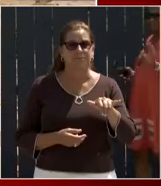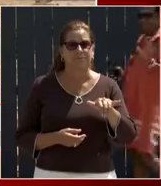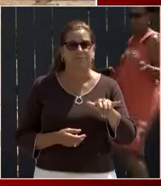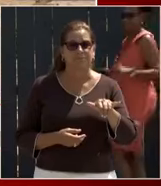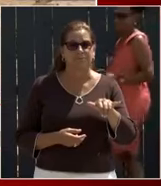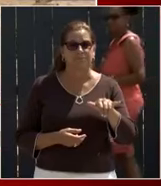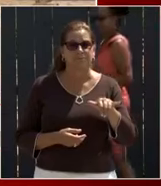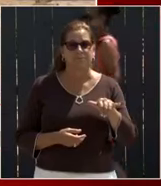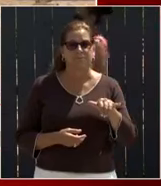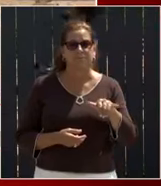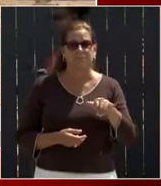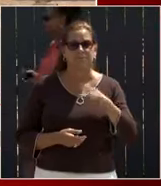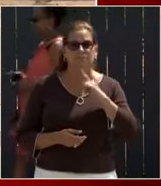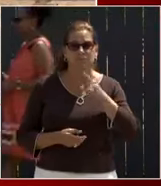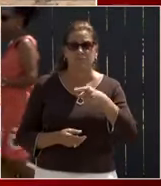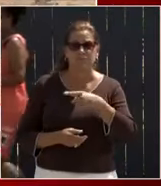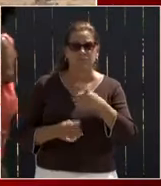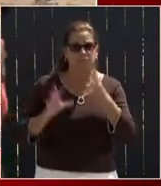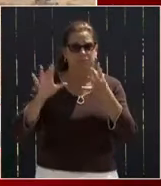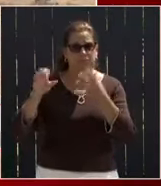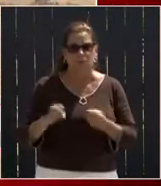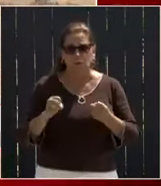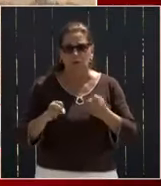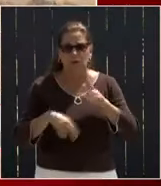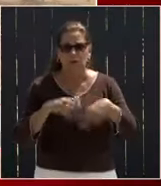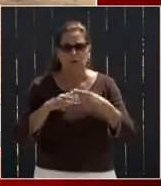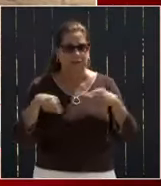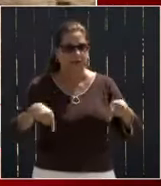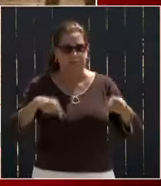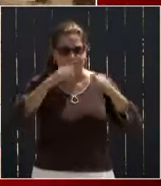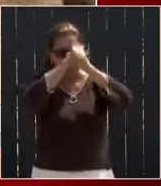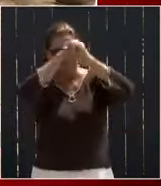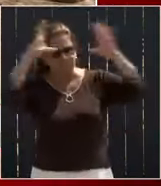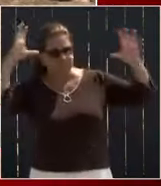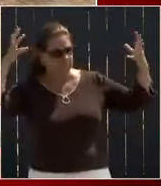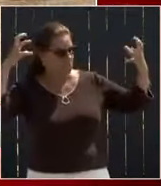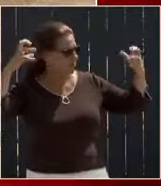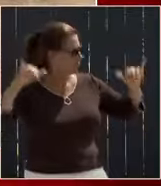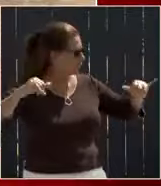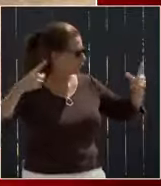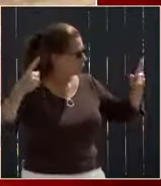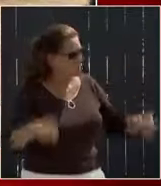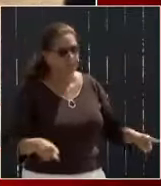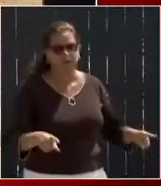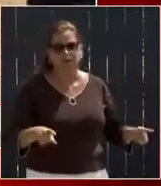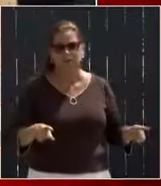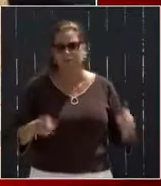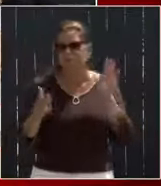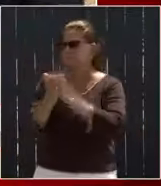bring this project forward. And Councilmember Gray, without any further, I'm going to introduce you.